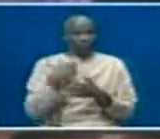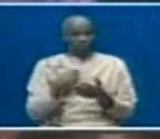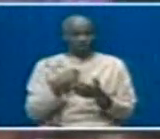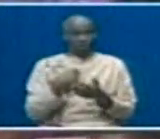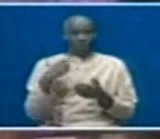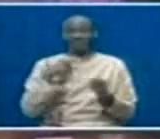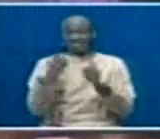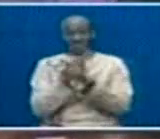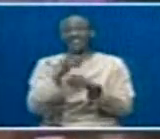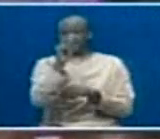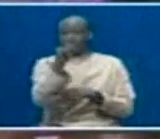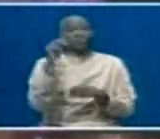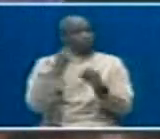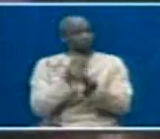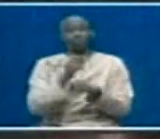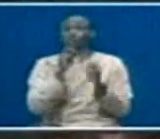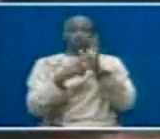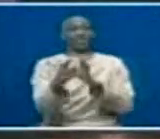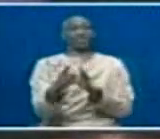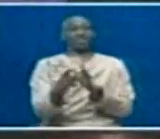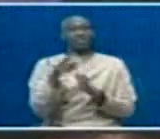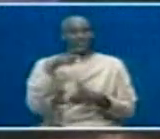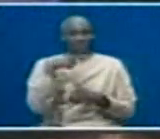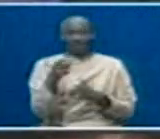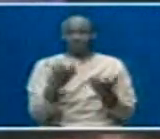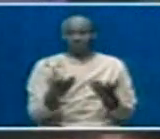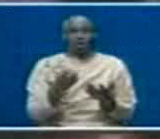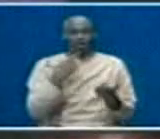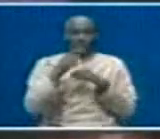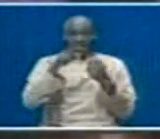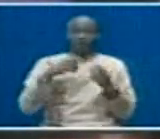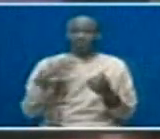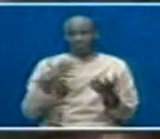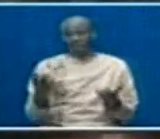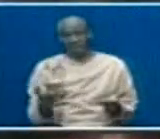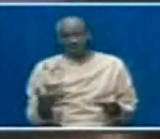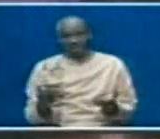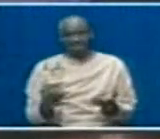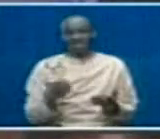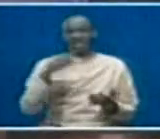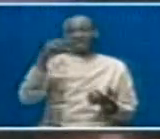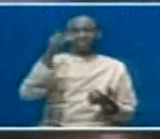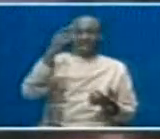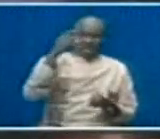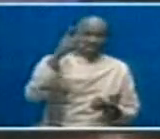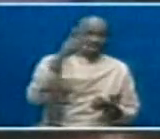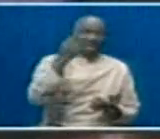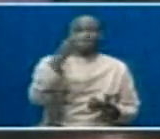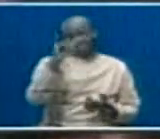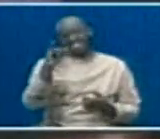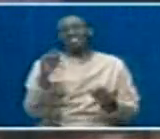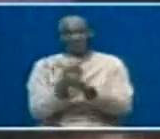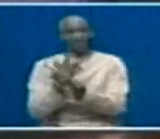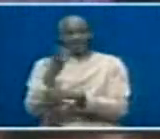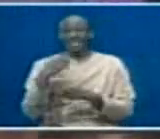certain channels wouldn't show that. Yeah. Because he was talking about people like Gaddafi in Libya and all, correct, you know, things like that.